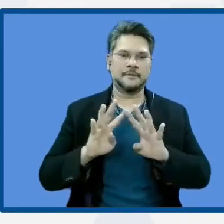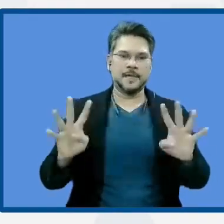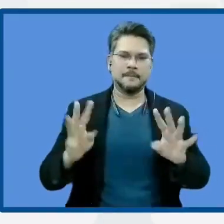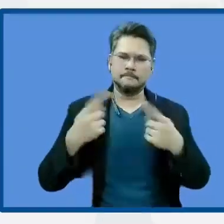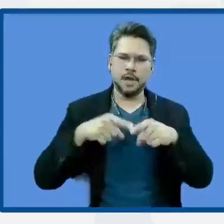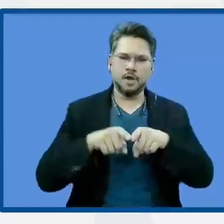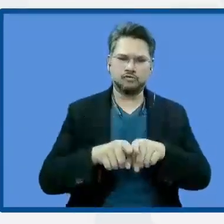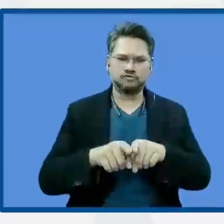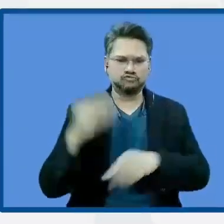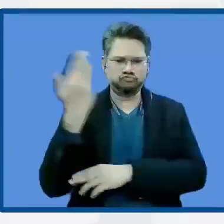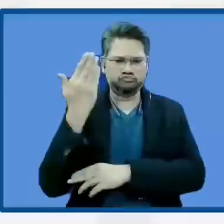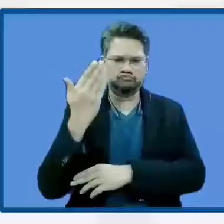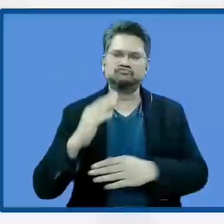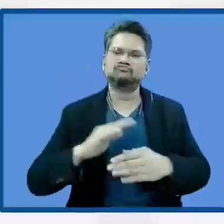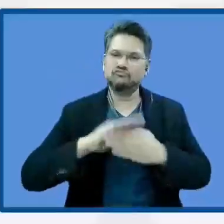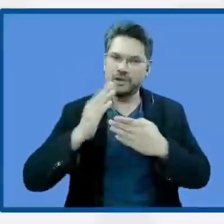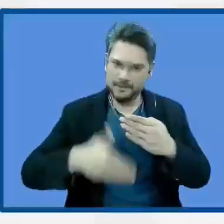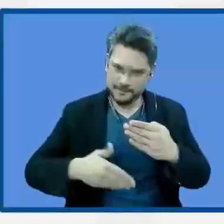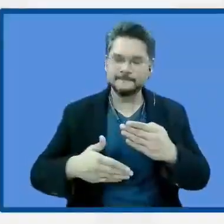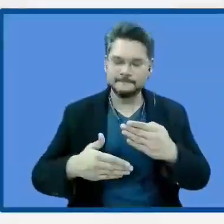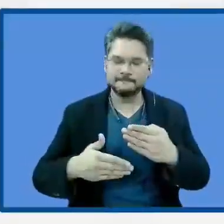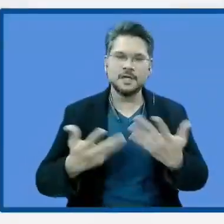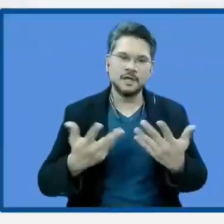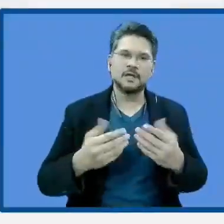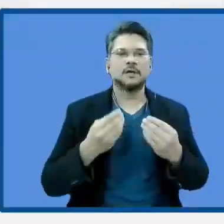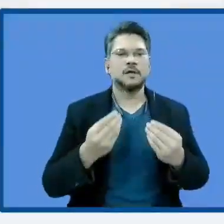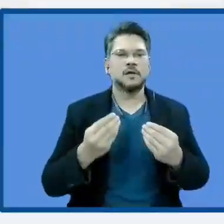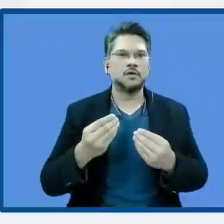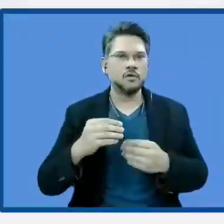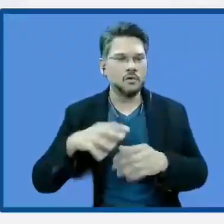a resilient, sustainable development. Thank you, Alejandra, for your